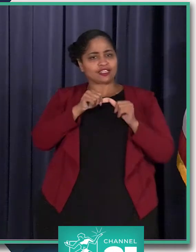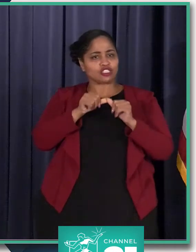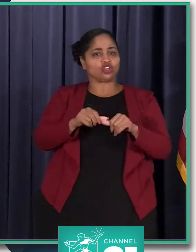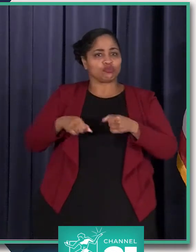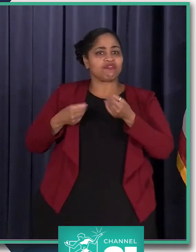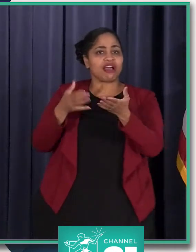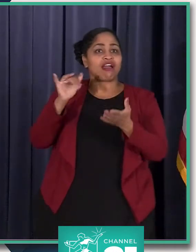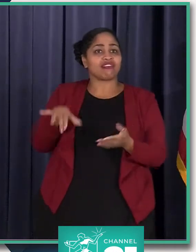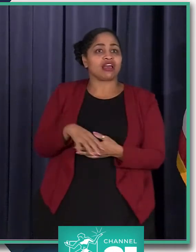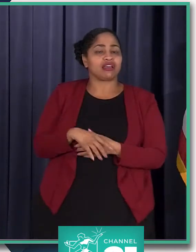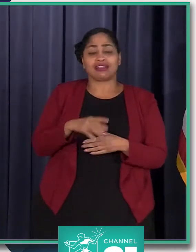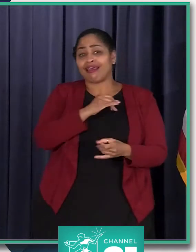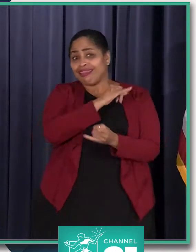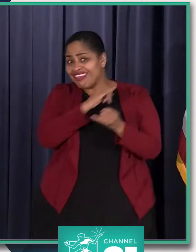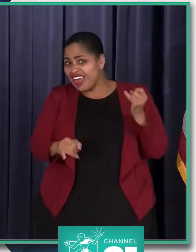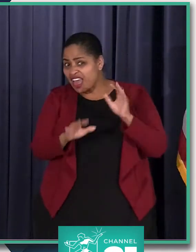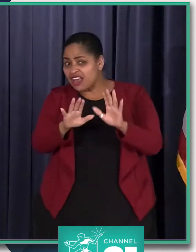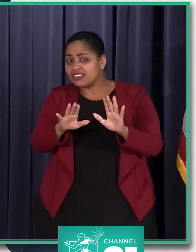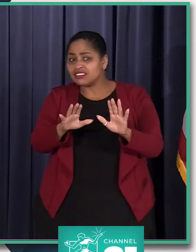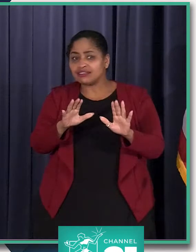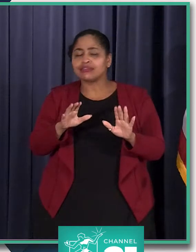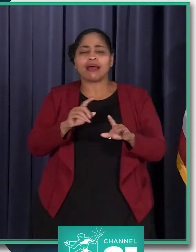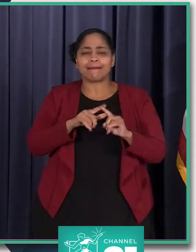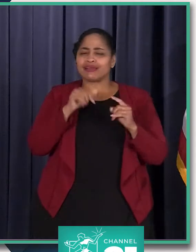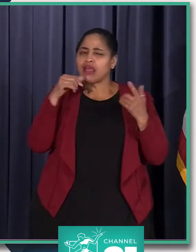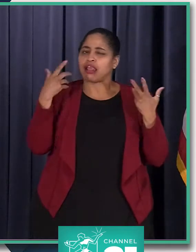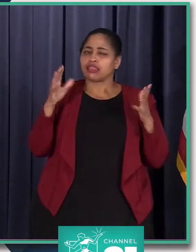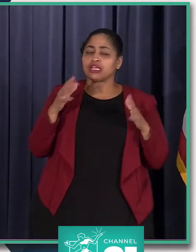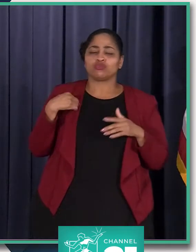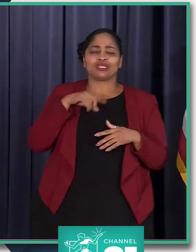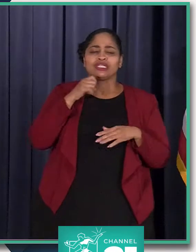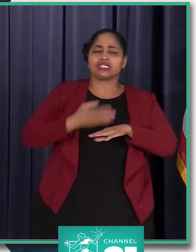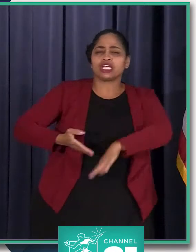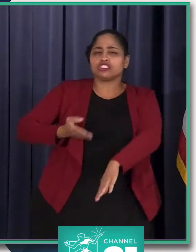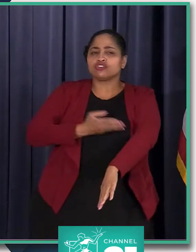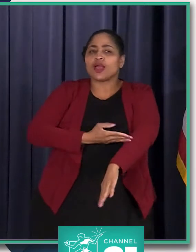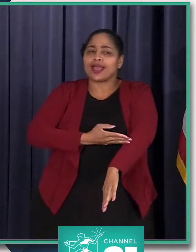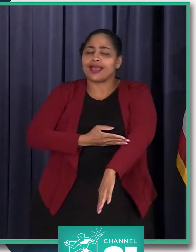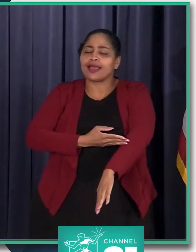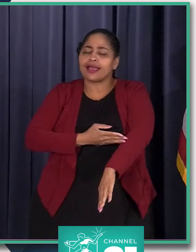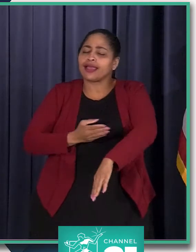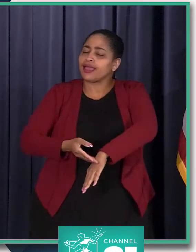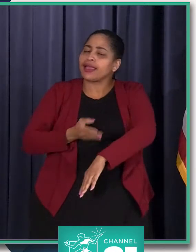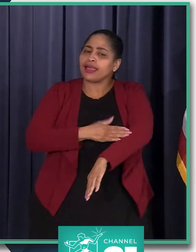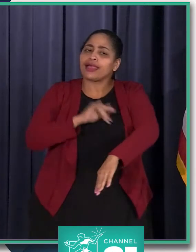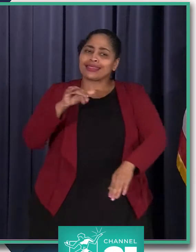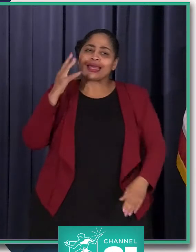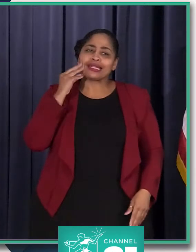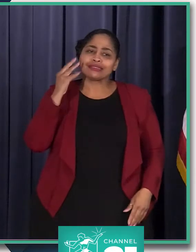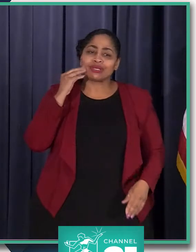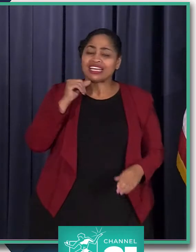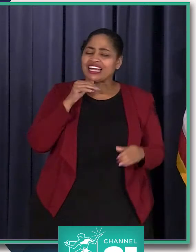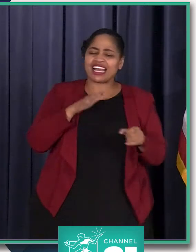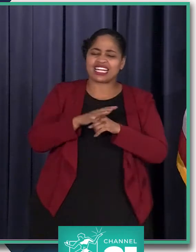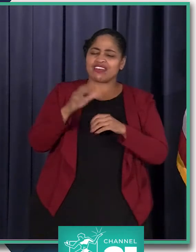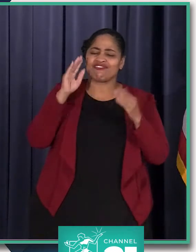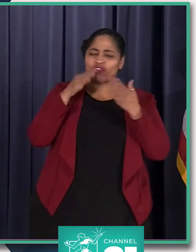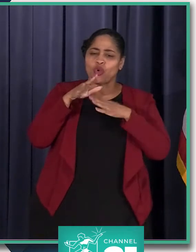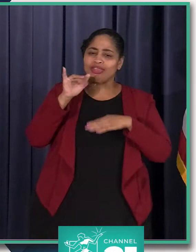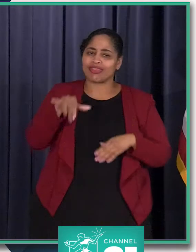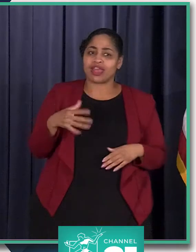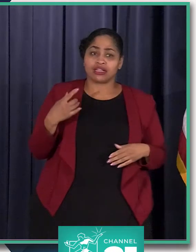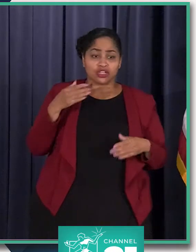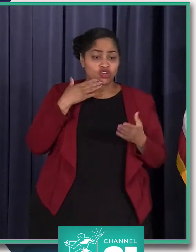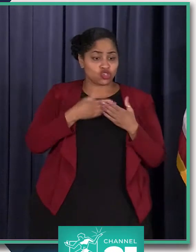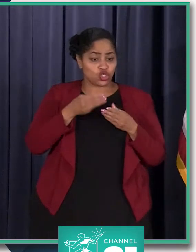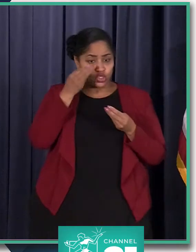least, we need to enhance the paratransit experience. There hasn't been enough focus on that. The good news is that we have